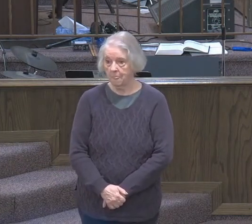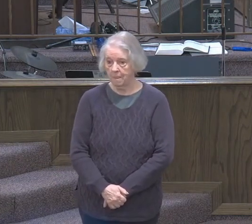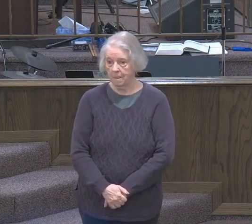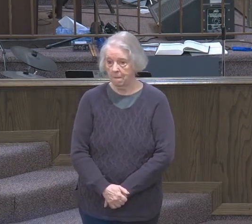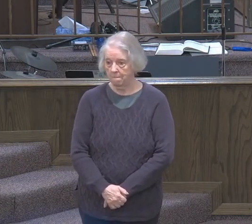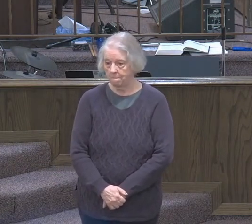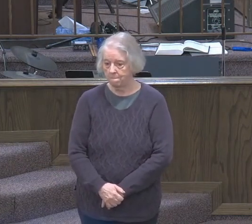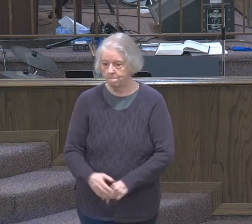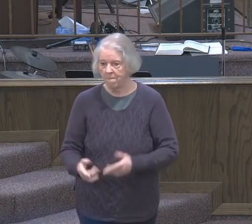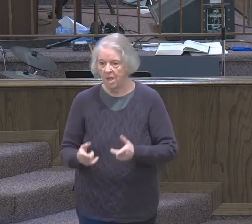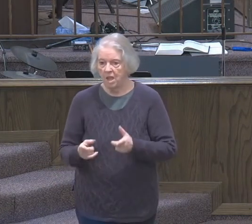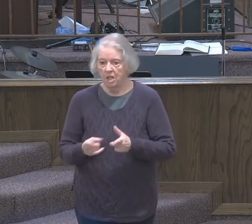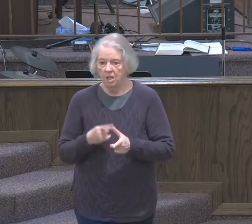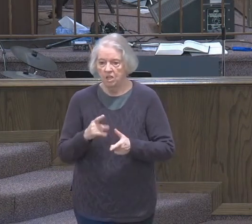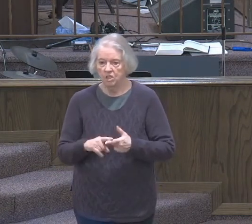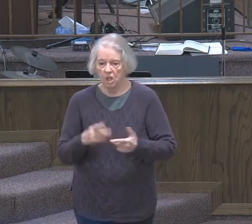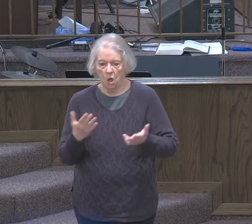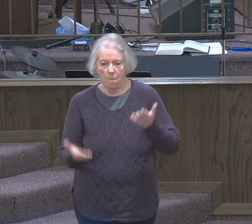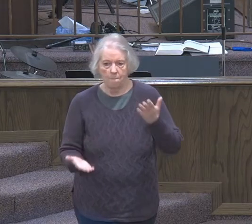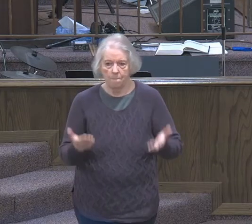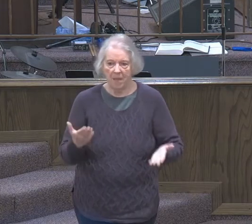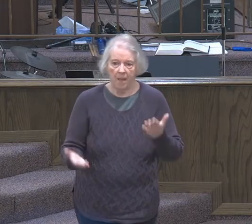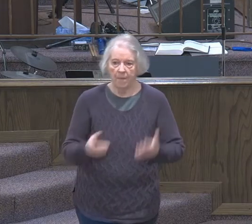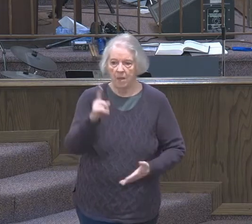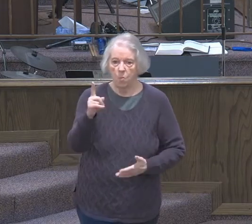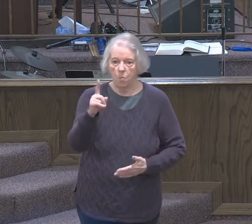About an hour or so before